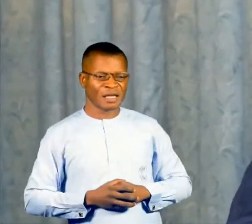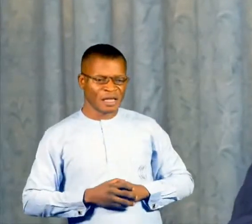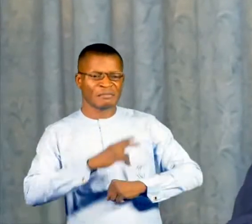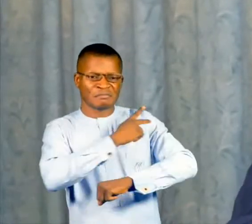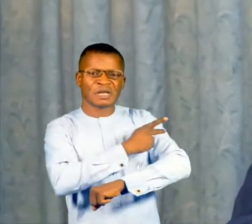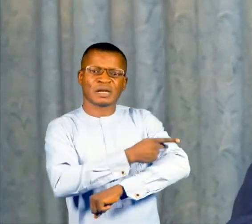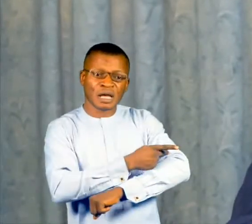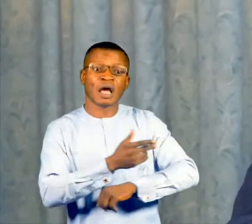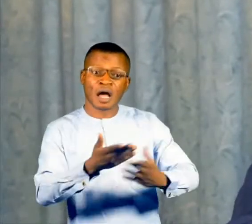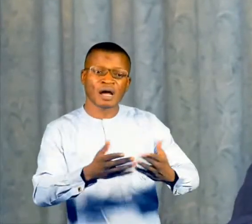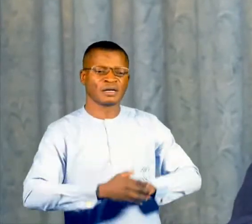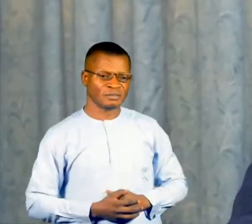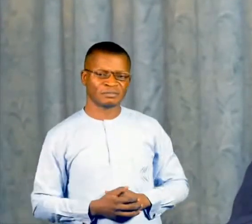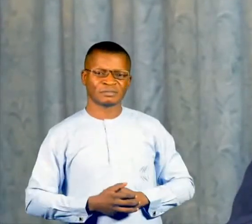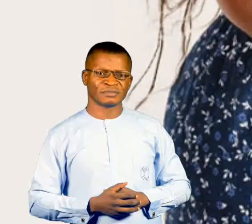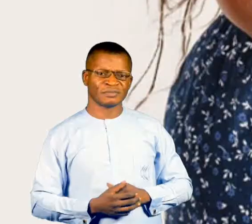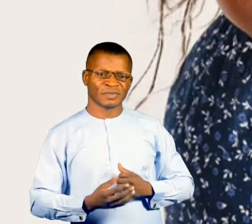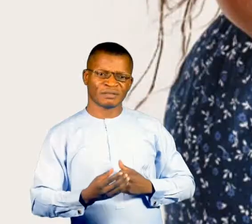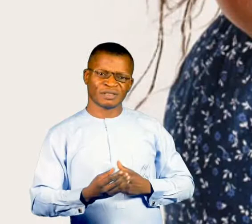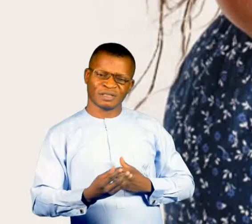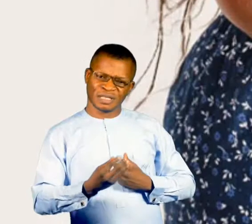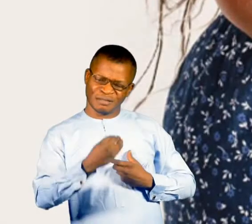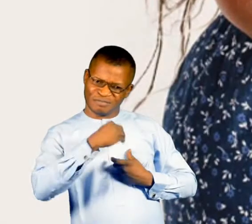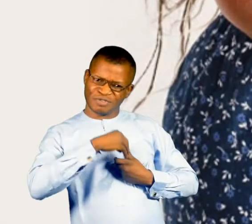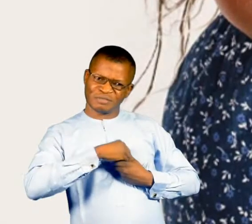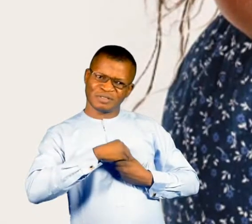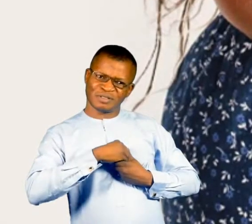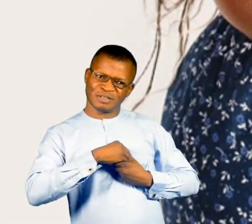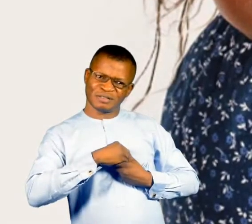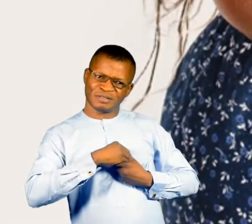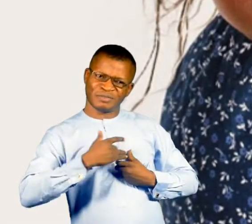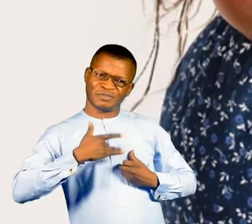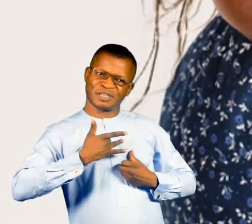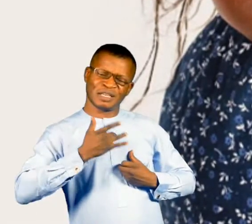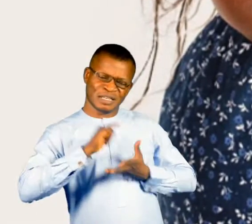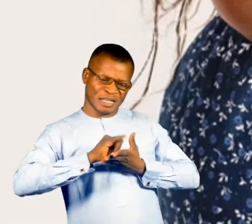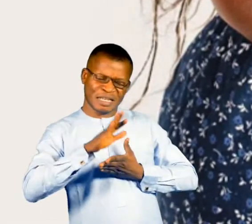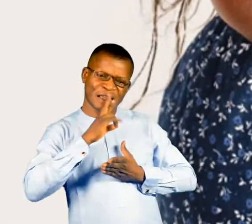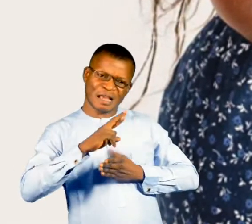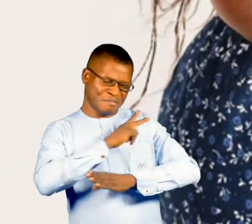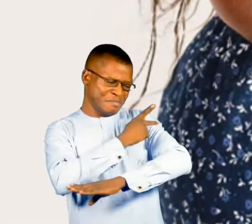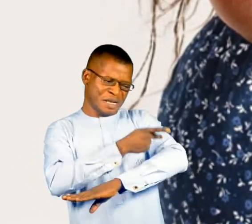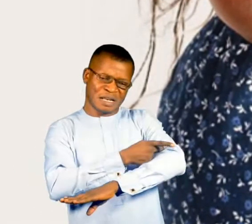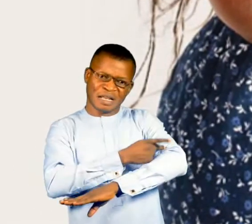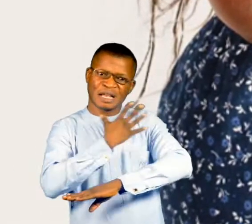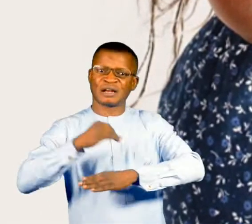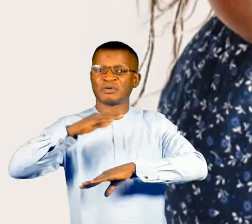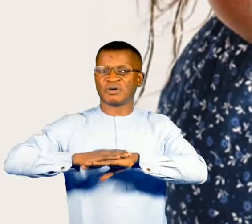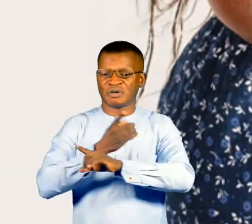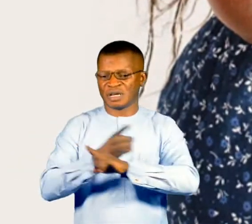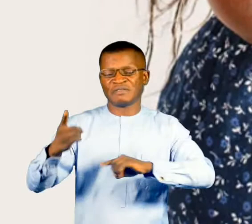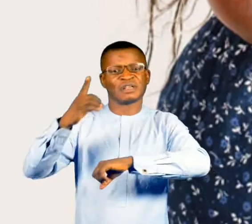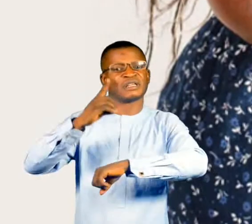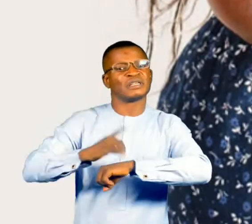there, they inject them into something, and they inject something into them where they feel that they are pregnant, and on the slated